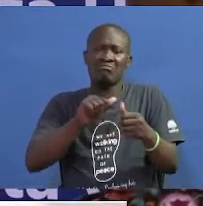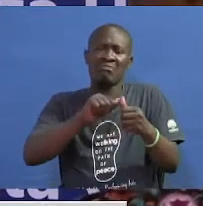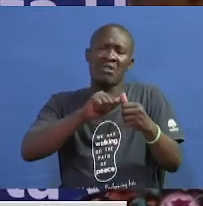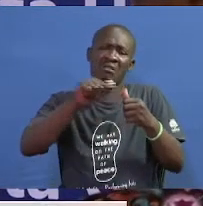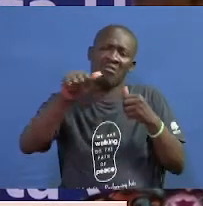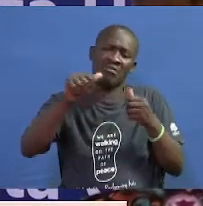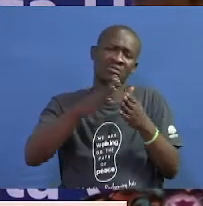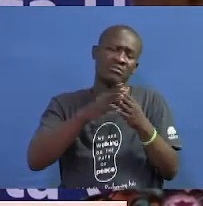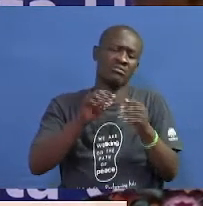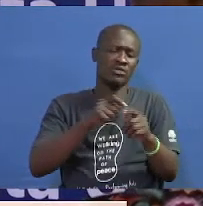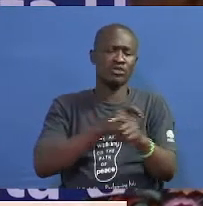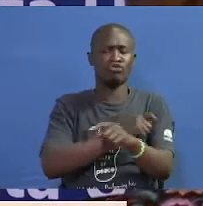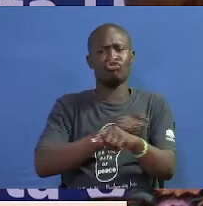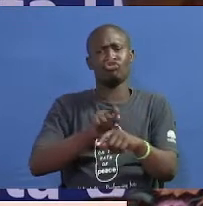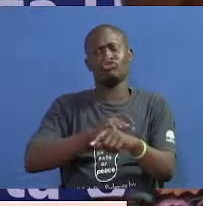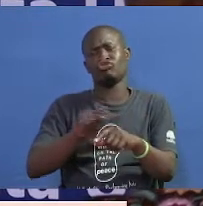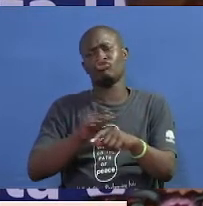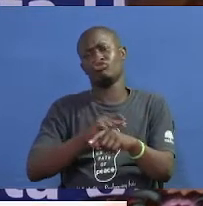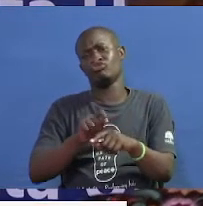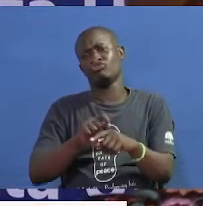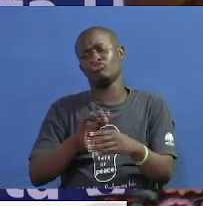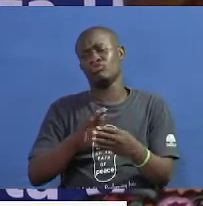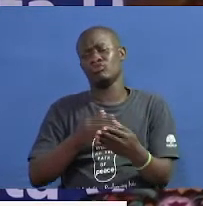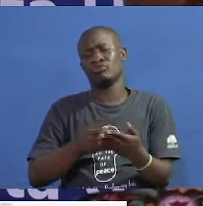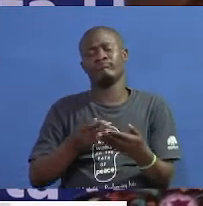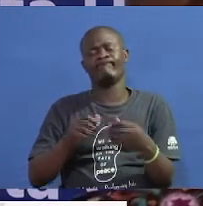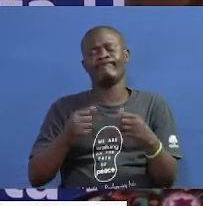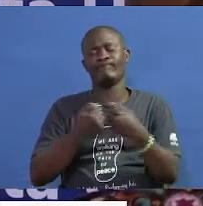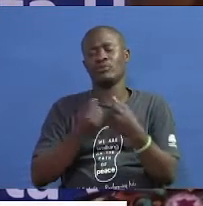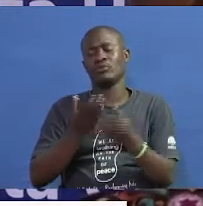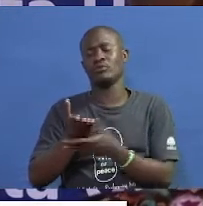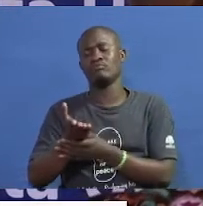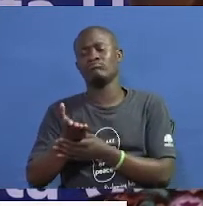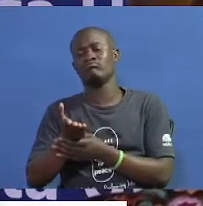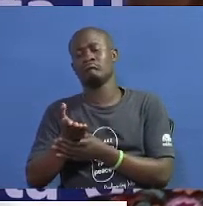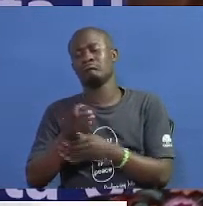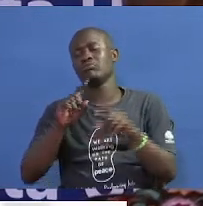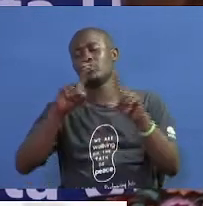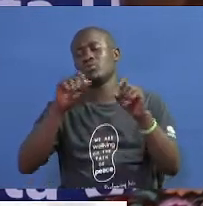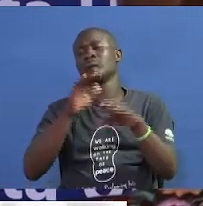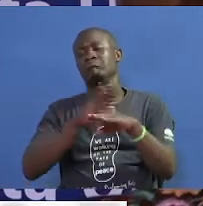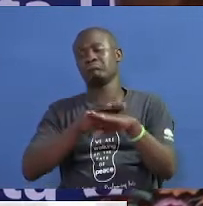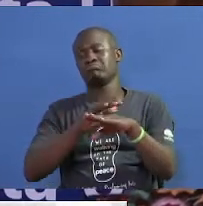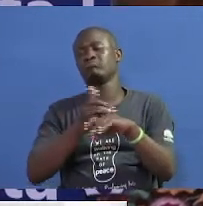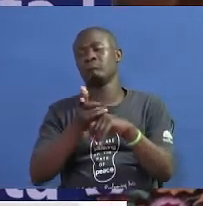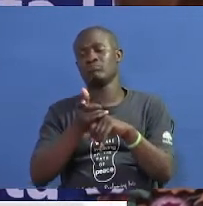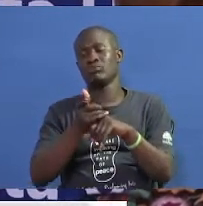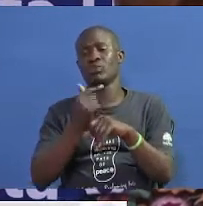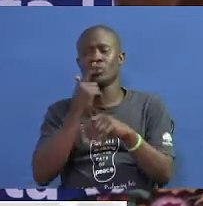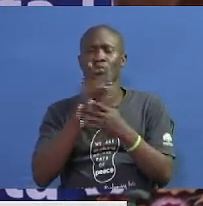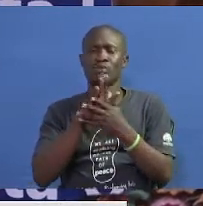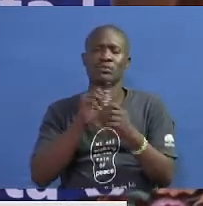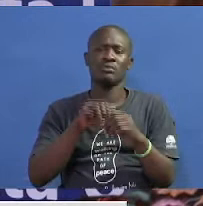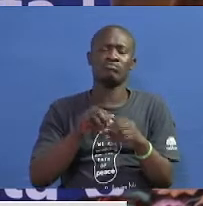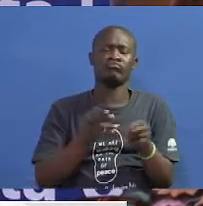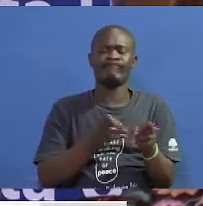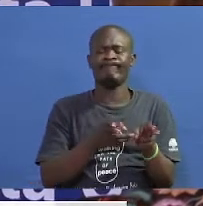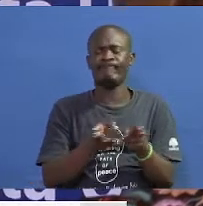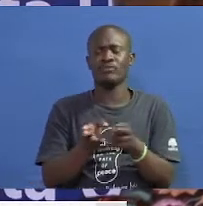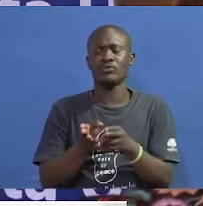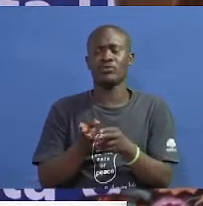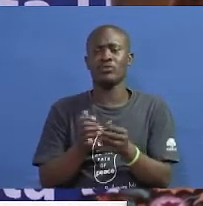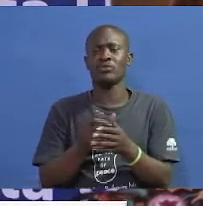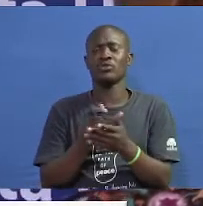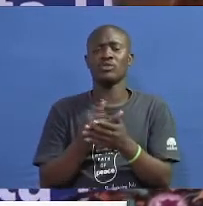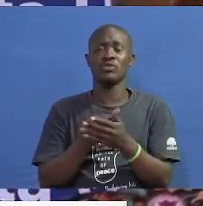need the training should go for them to actually operate this device? Yeah, it's a great question. So luckily this device